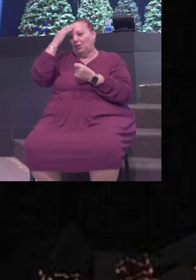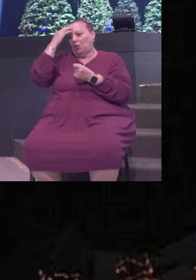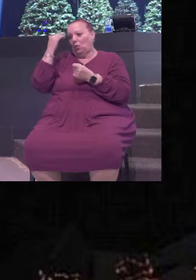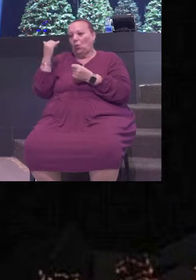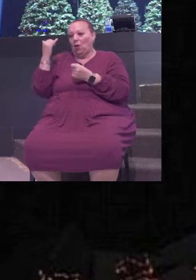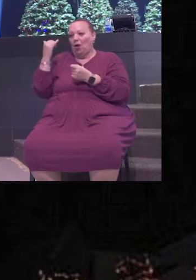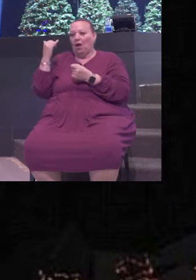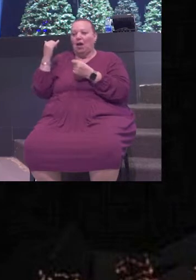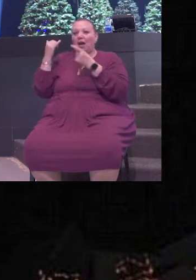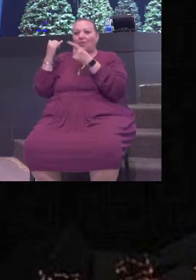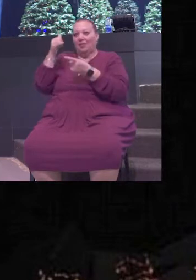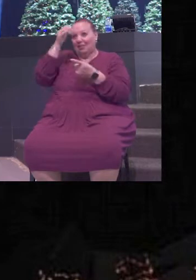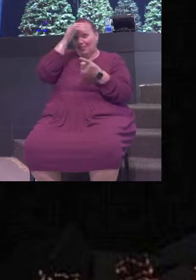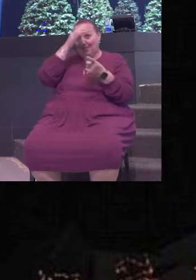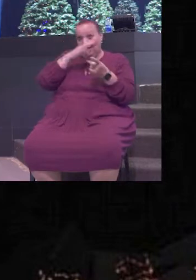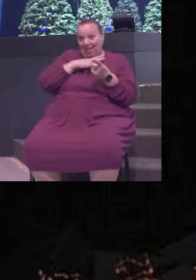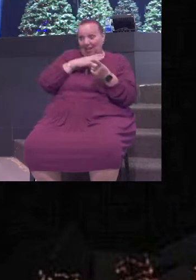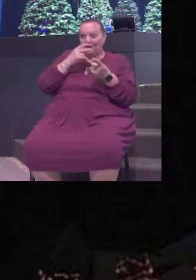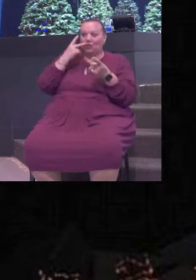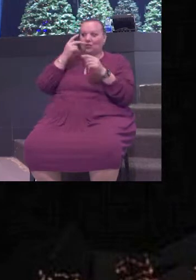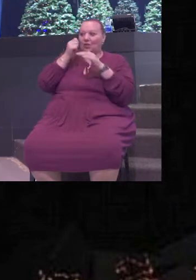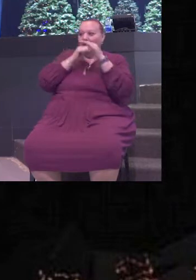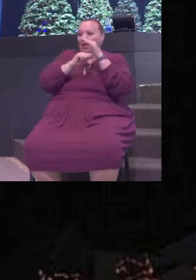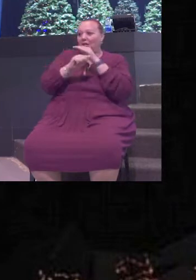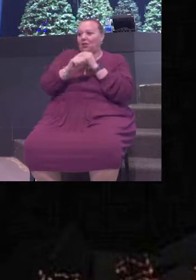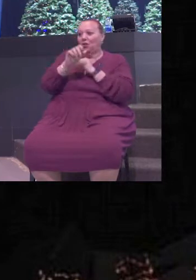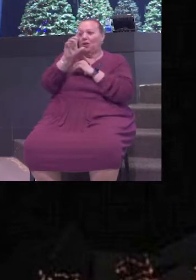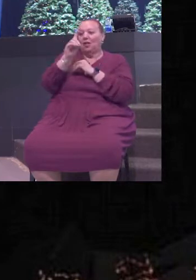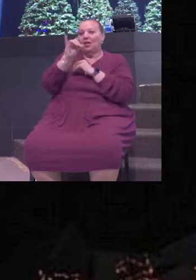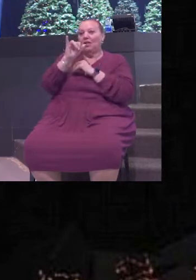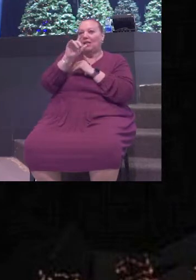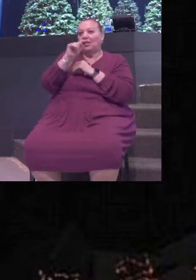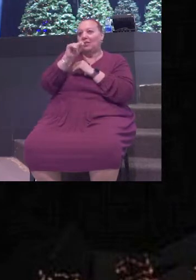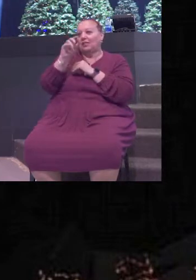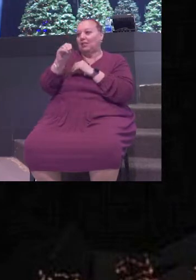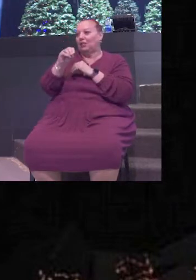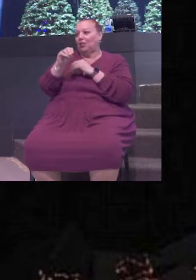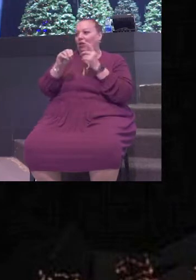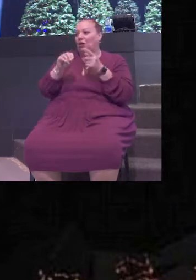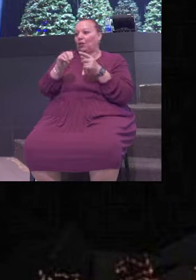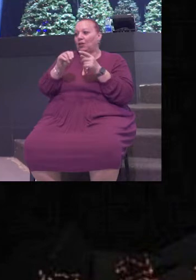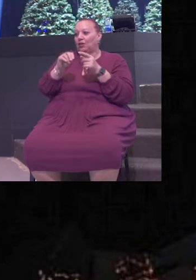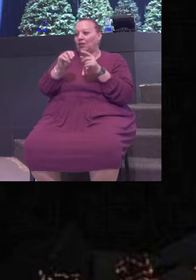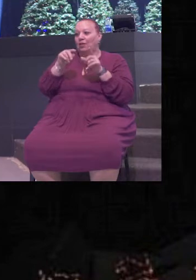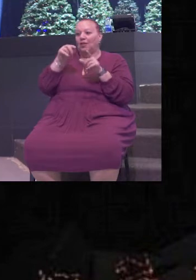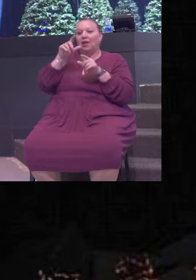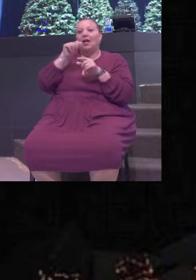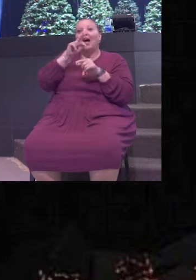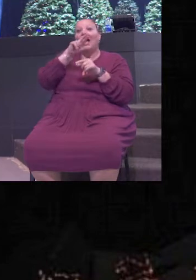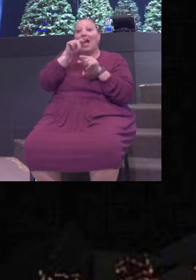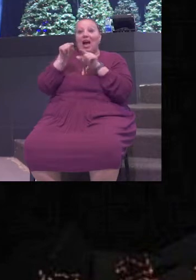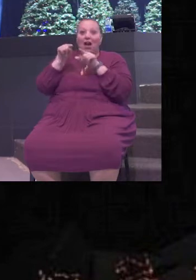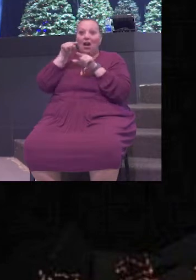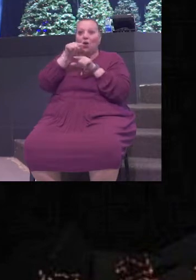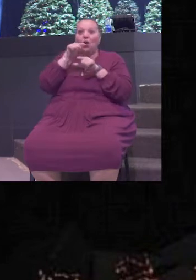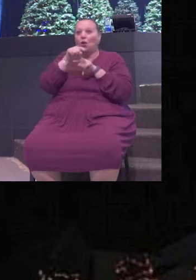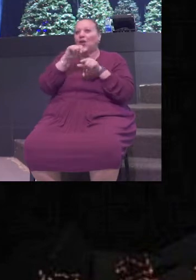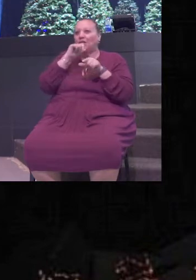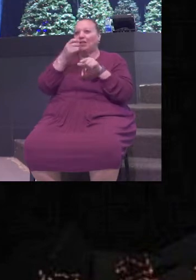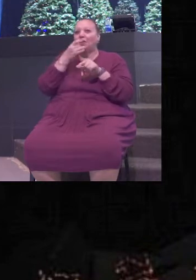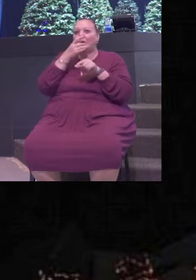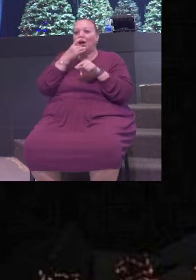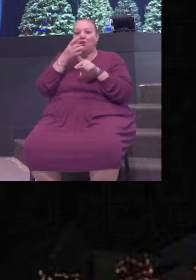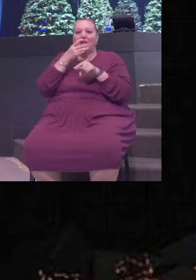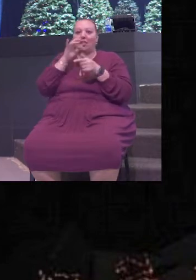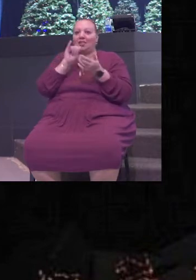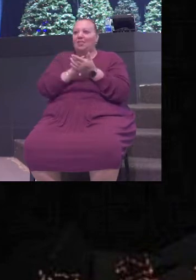did is that this guy, you see underneath the word ditto, you see the little arrow pointing to the house? He doesn't even